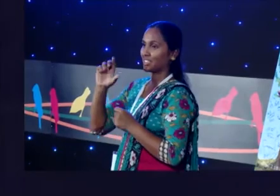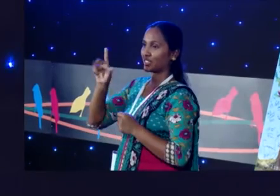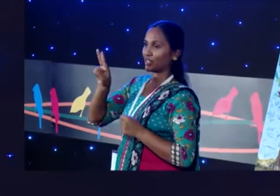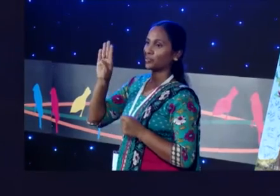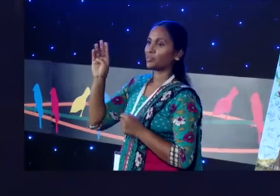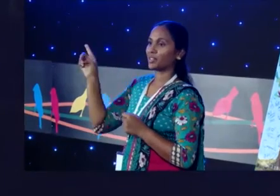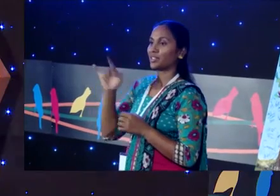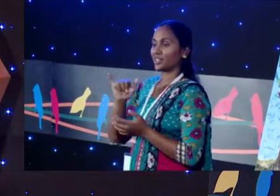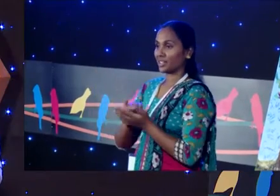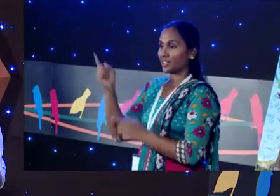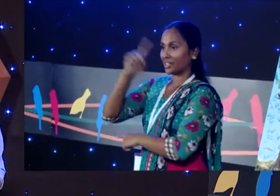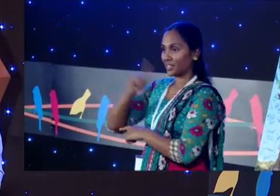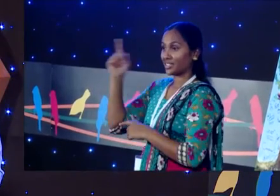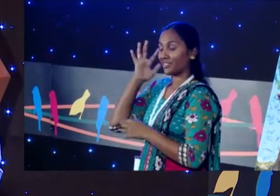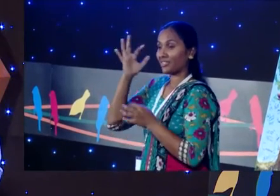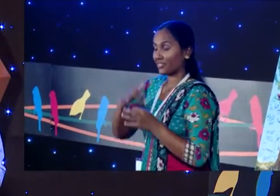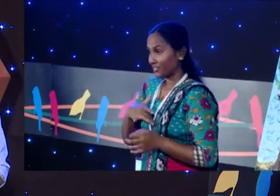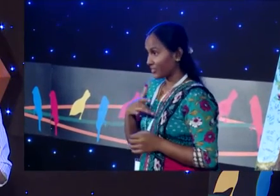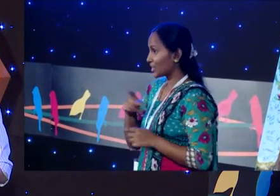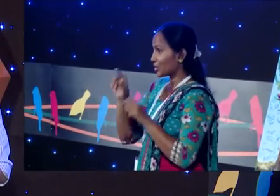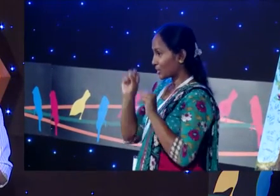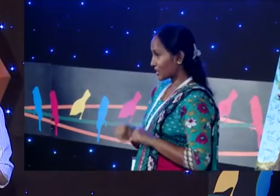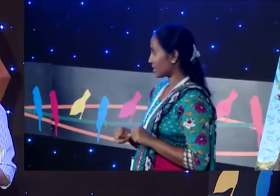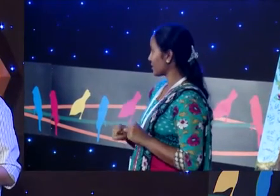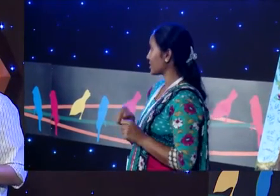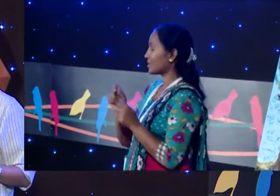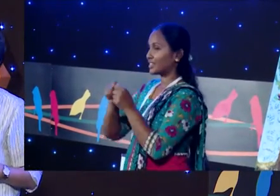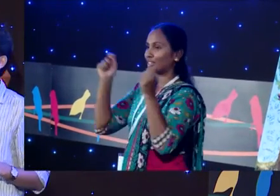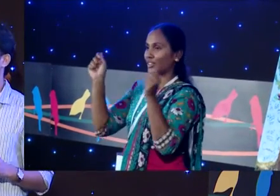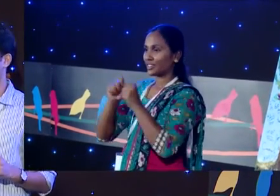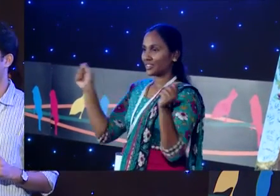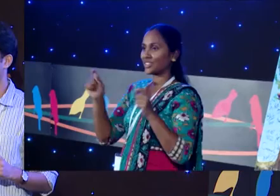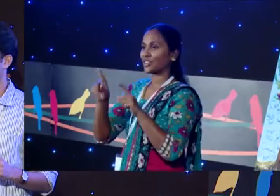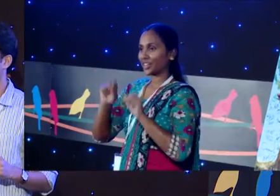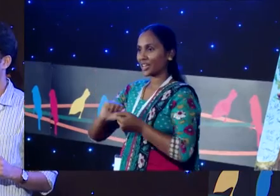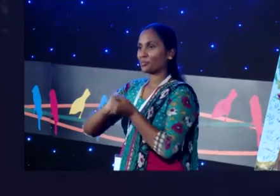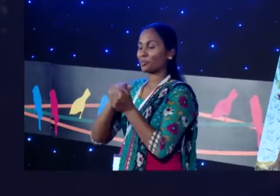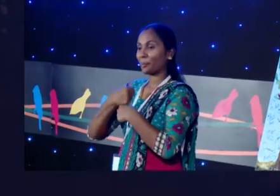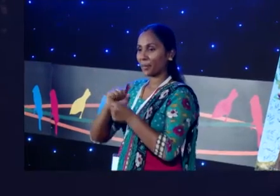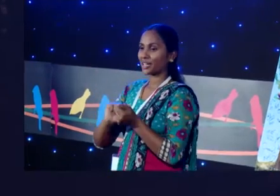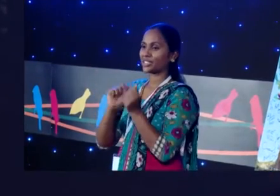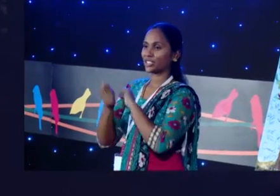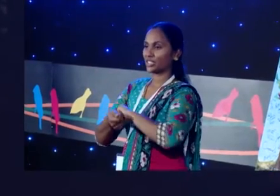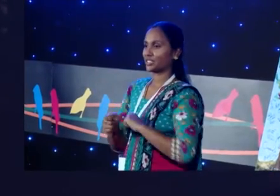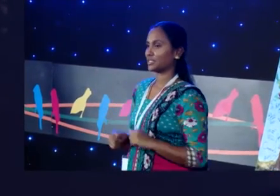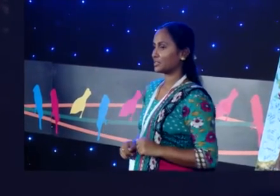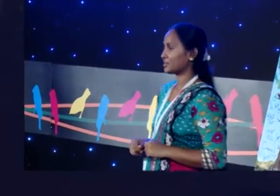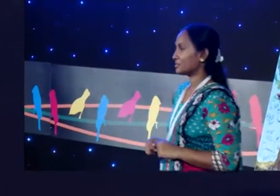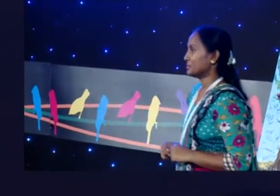that is the day we realized that, hey, you know, you can use news to drive change.